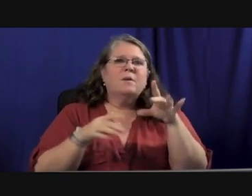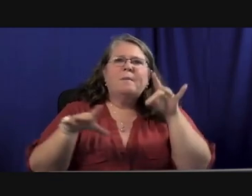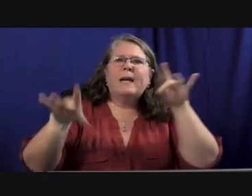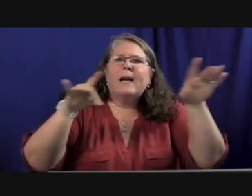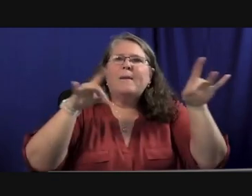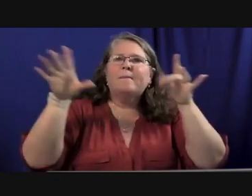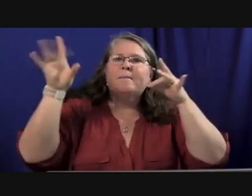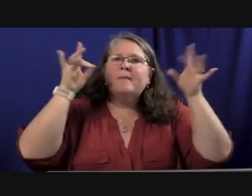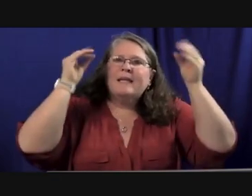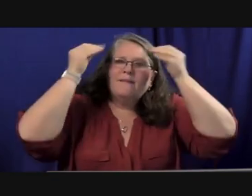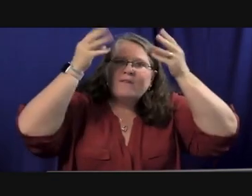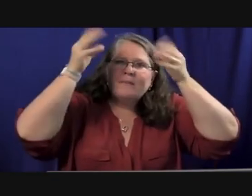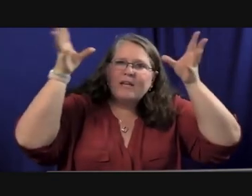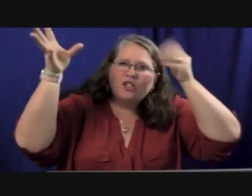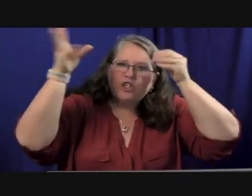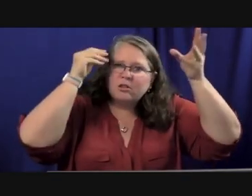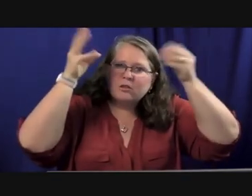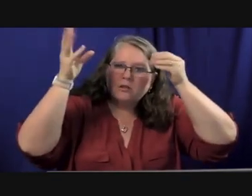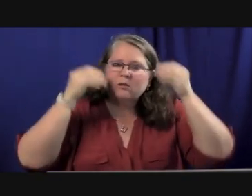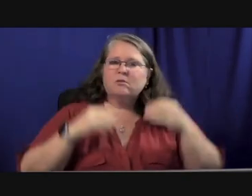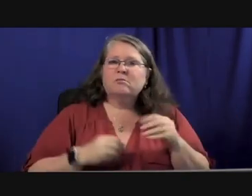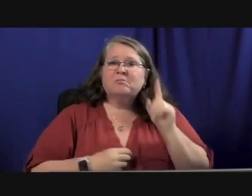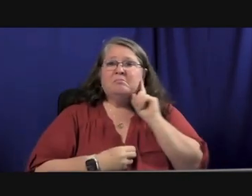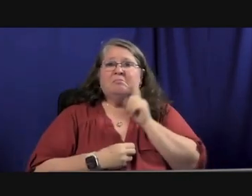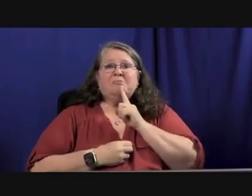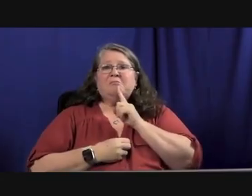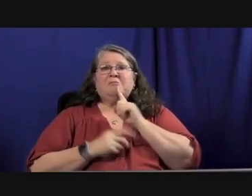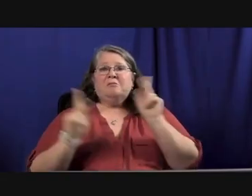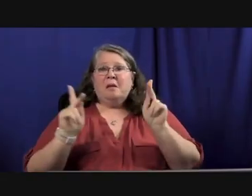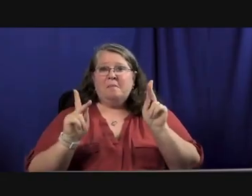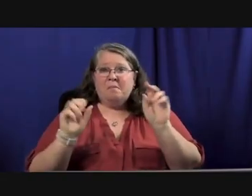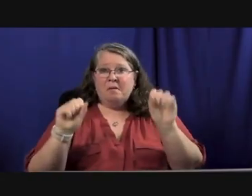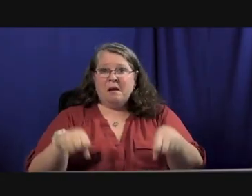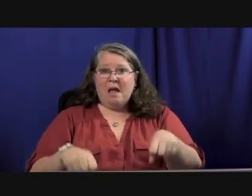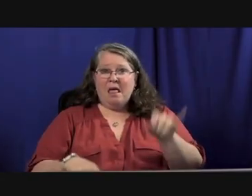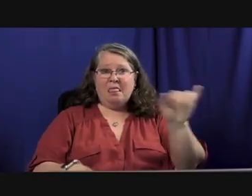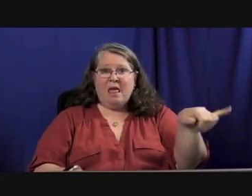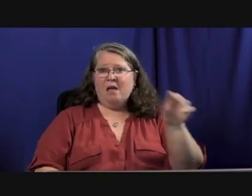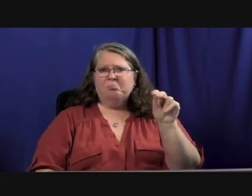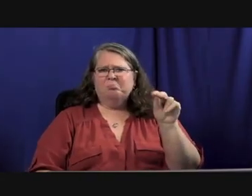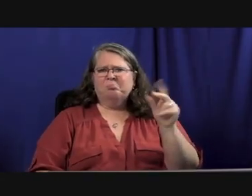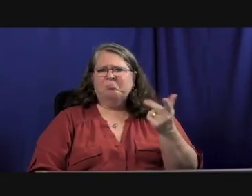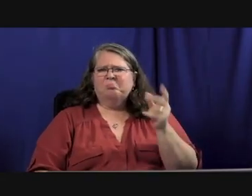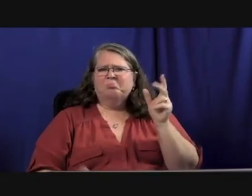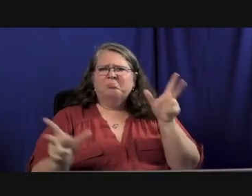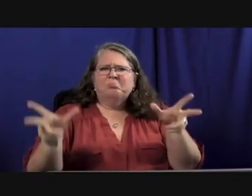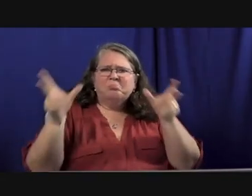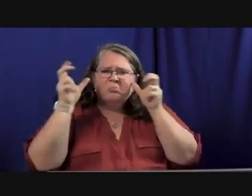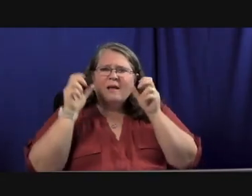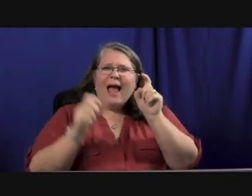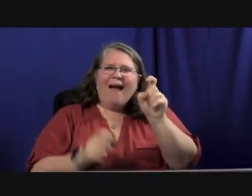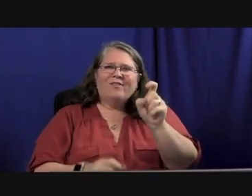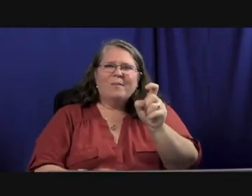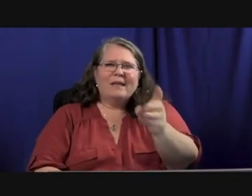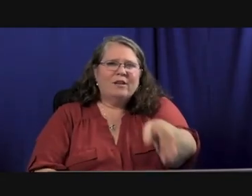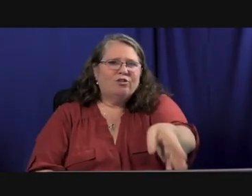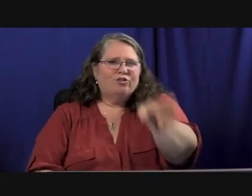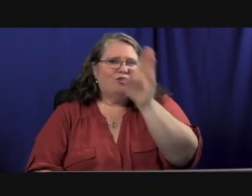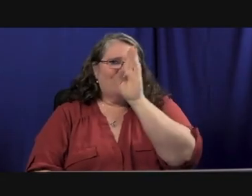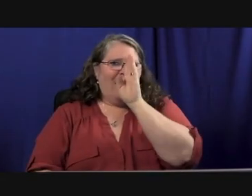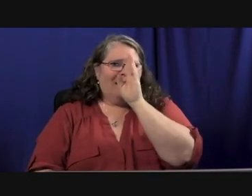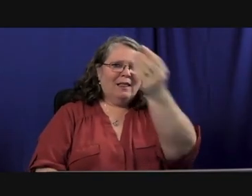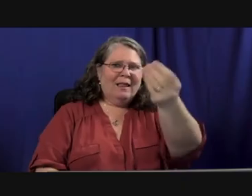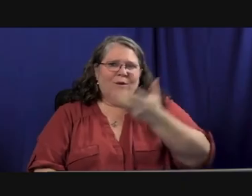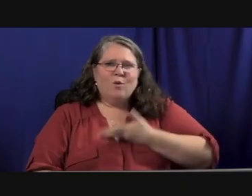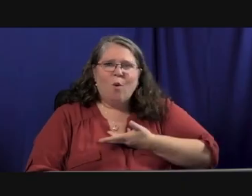corner into your office, and you're able to pick up information as you're going in to your specific location. But deaf people, they